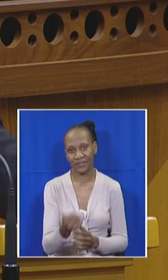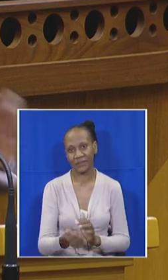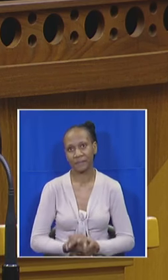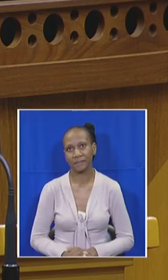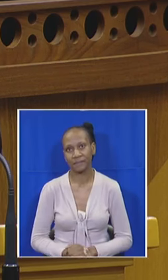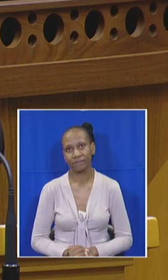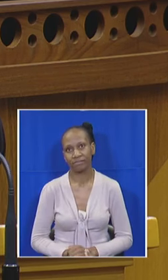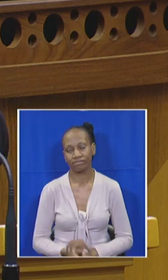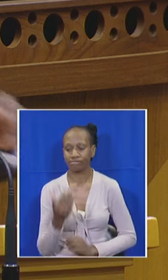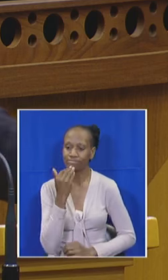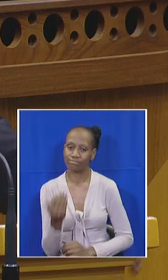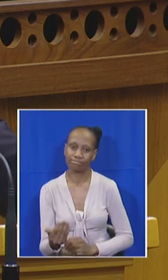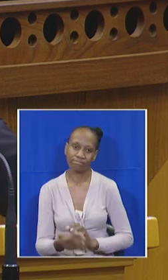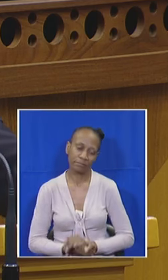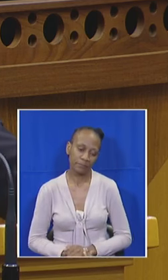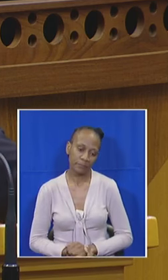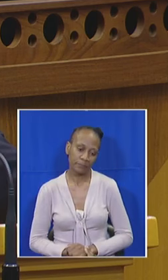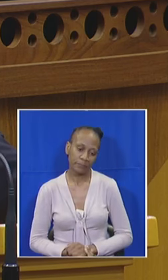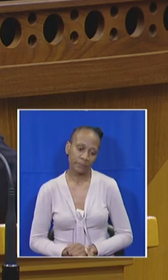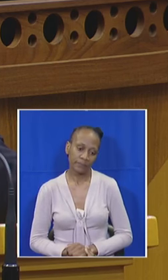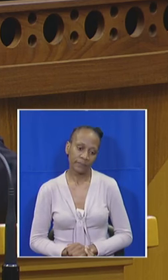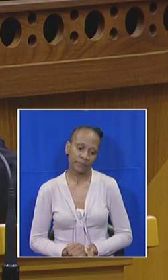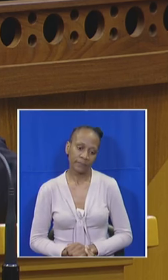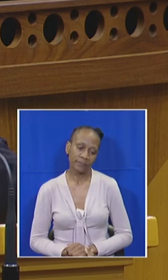Thank you, Honorable Speaker.